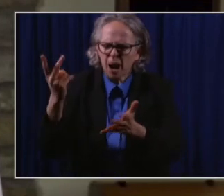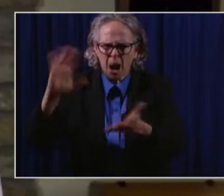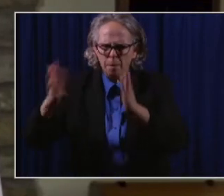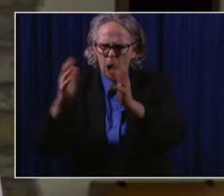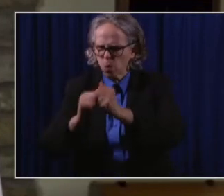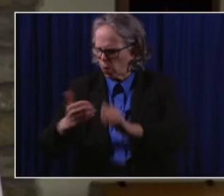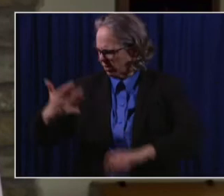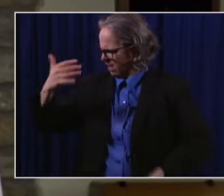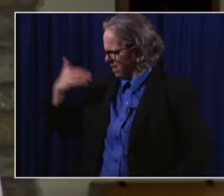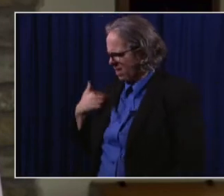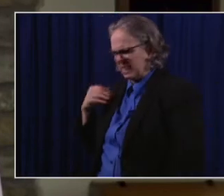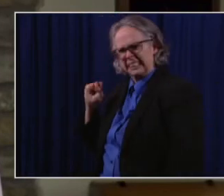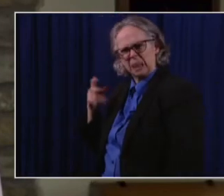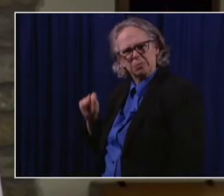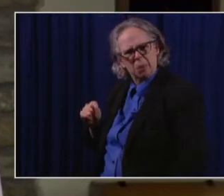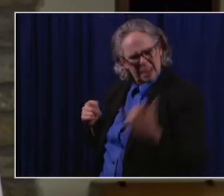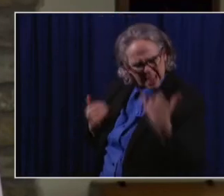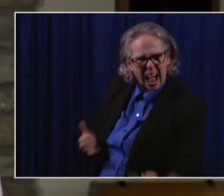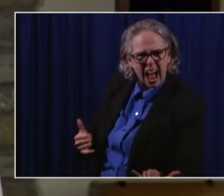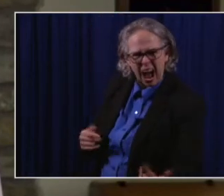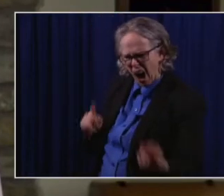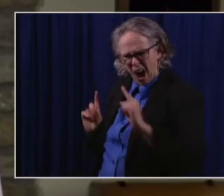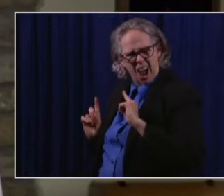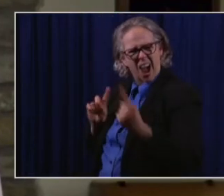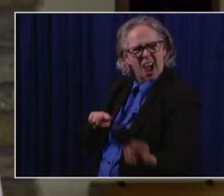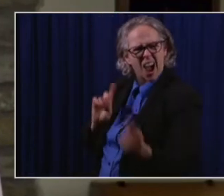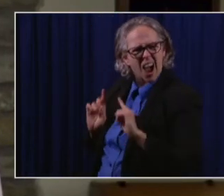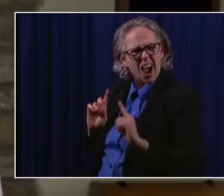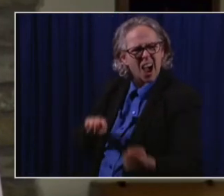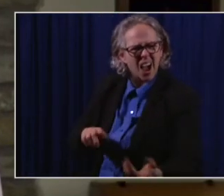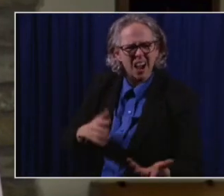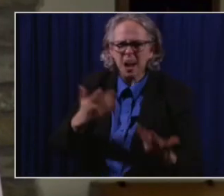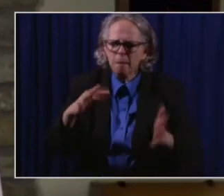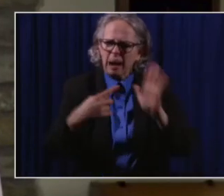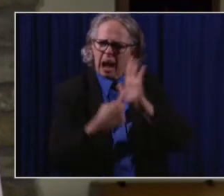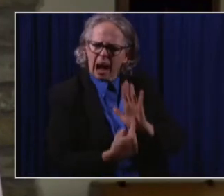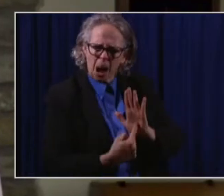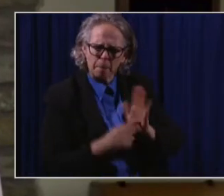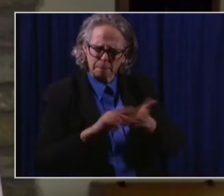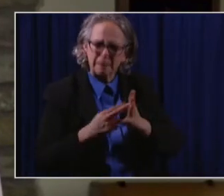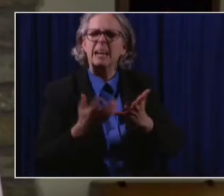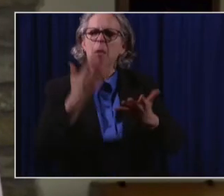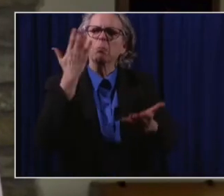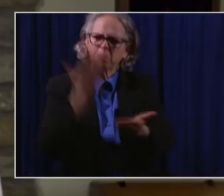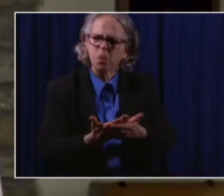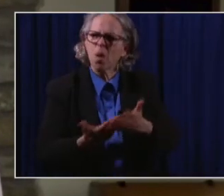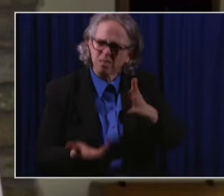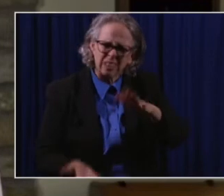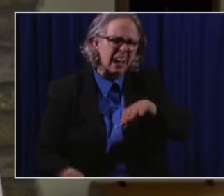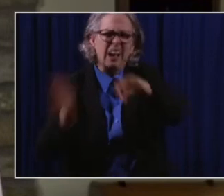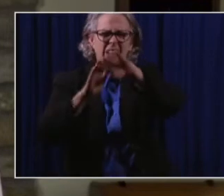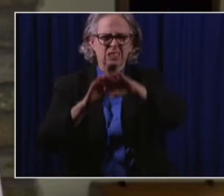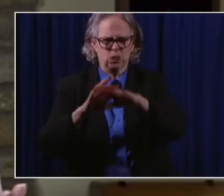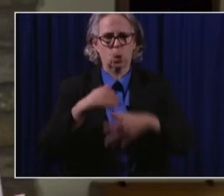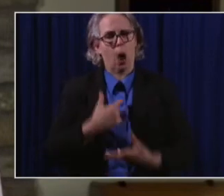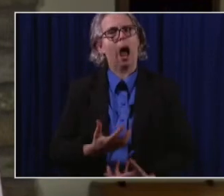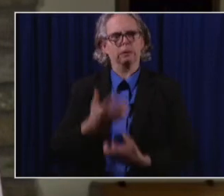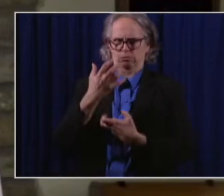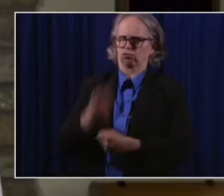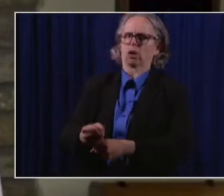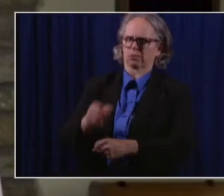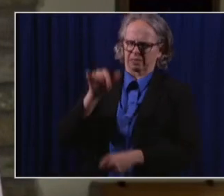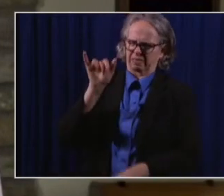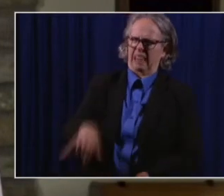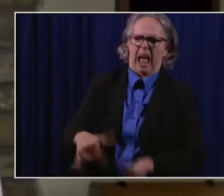with patients, but that's an indicator that, is a solid indicator. We think the other ones are